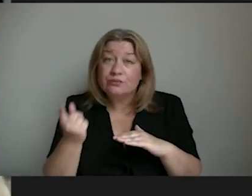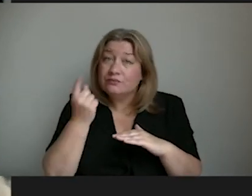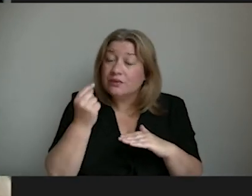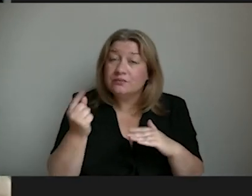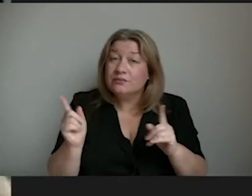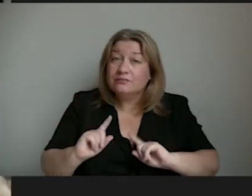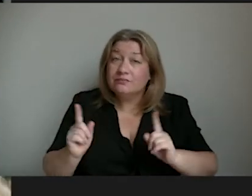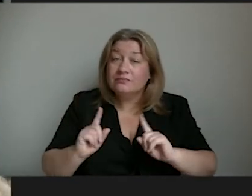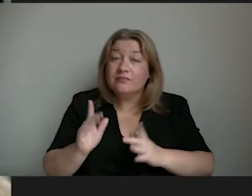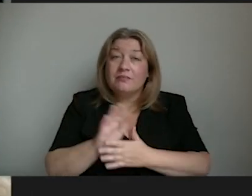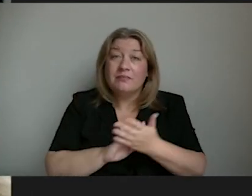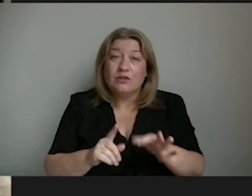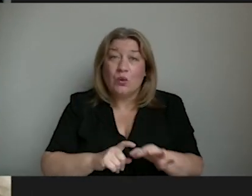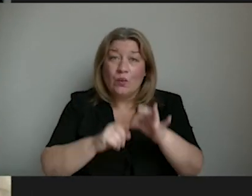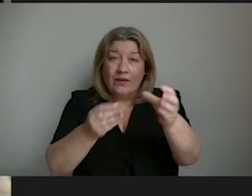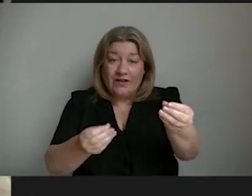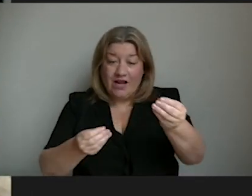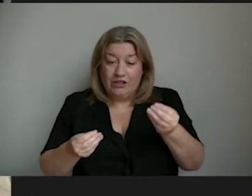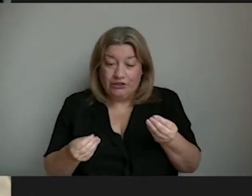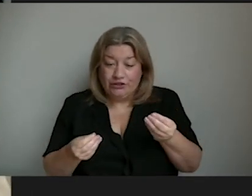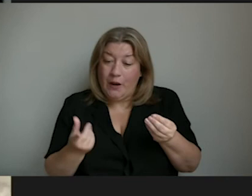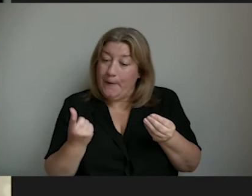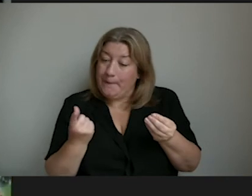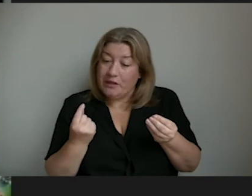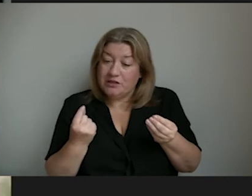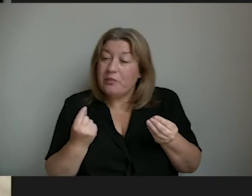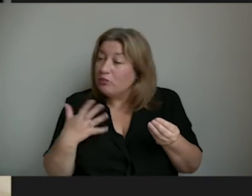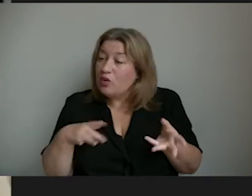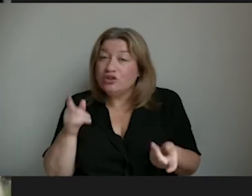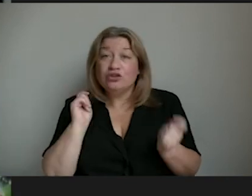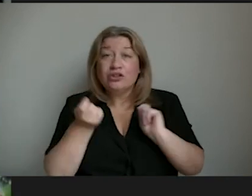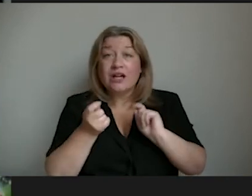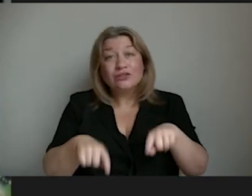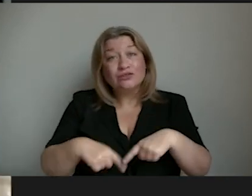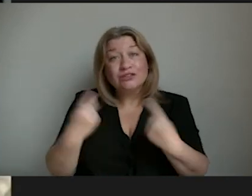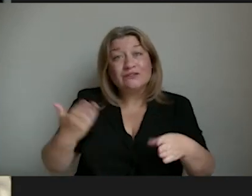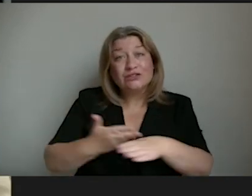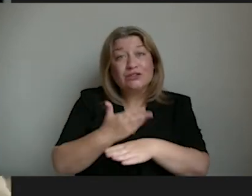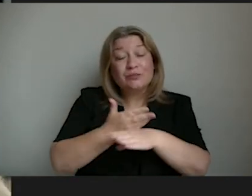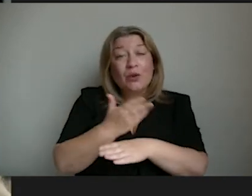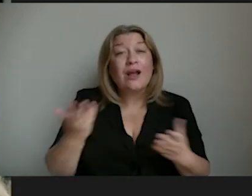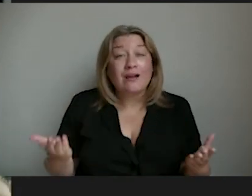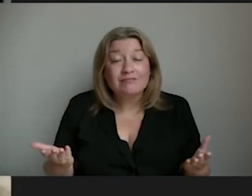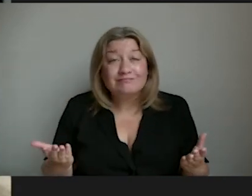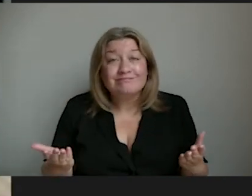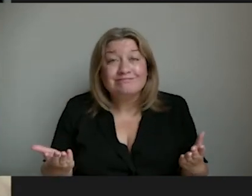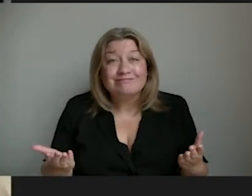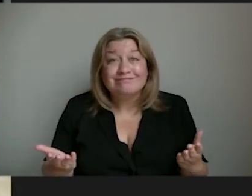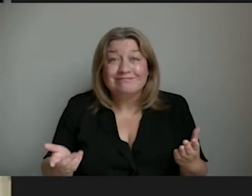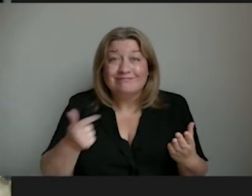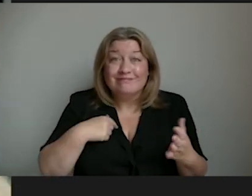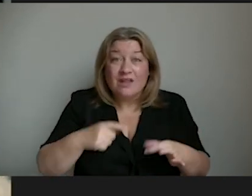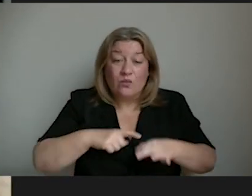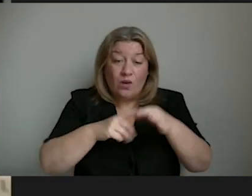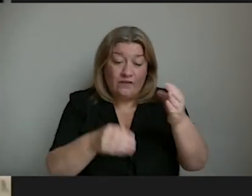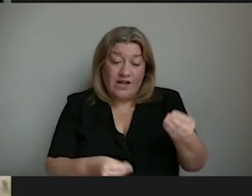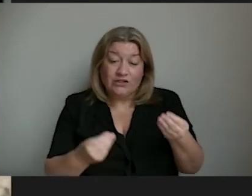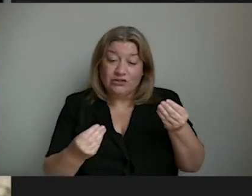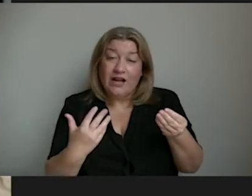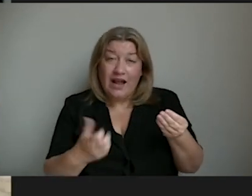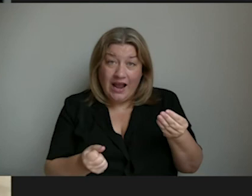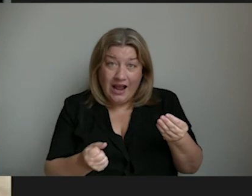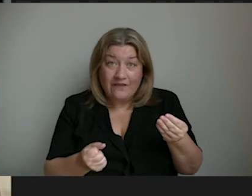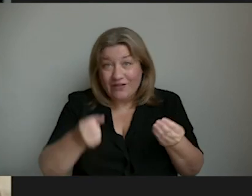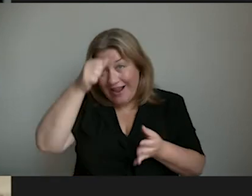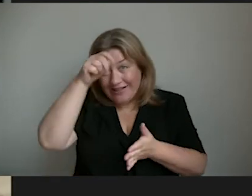is, what would happen is you would have that qualification to go to any other employer with and say, look, I've got this qualification,